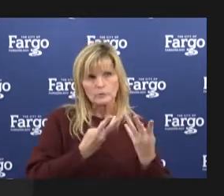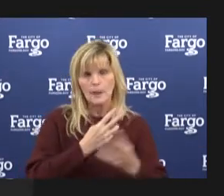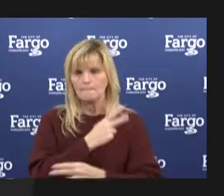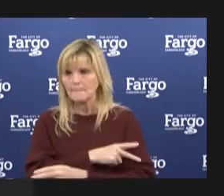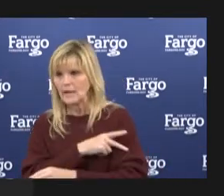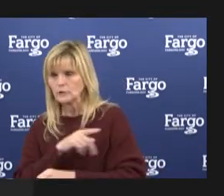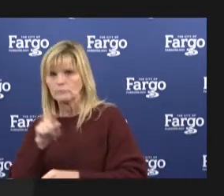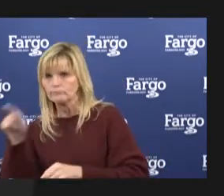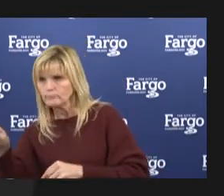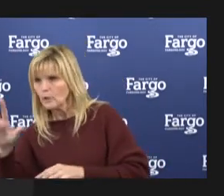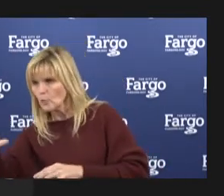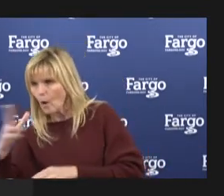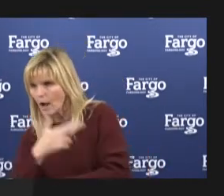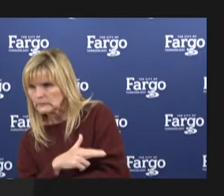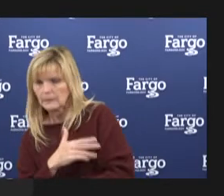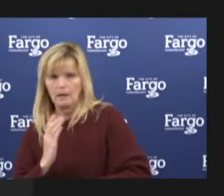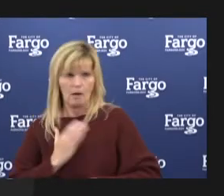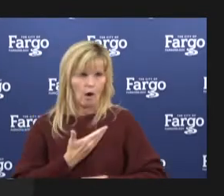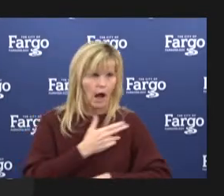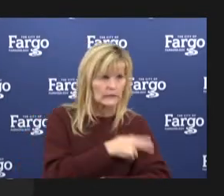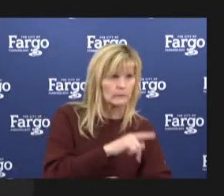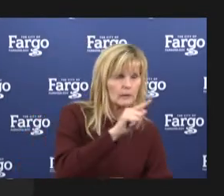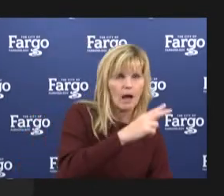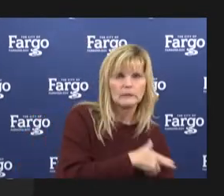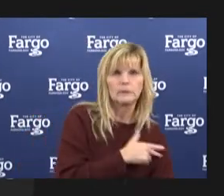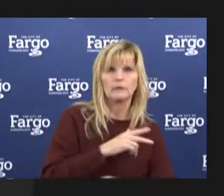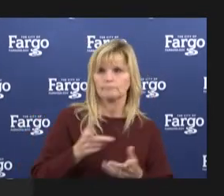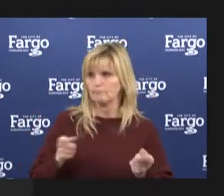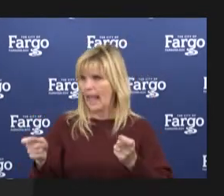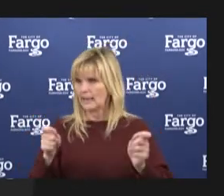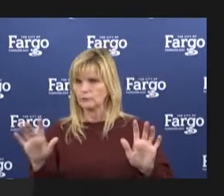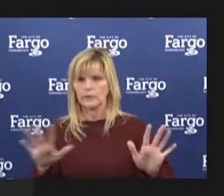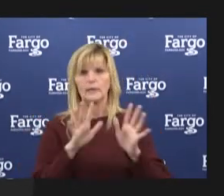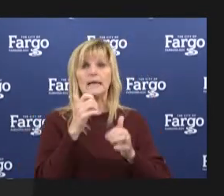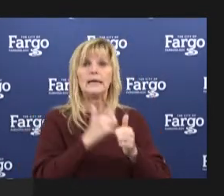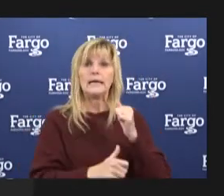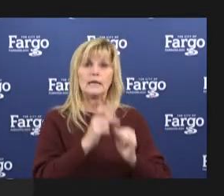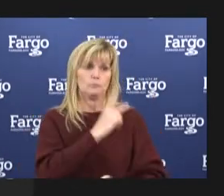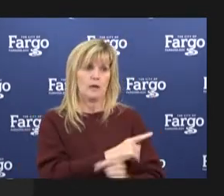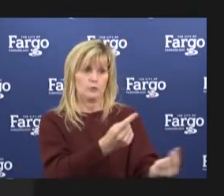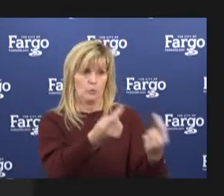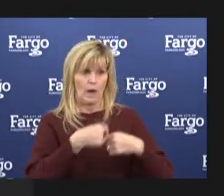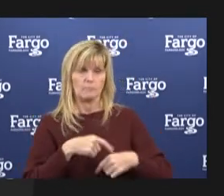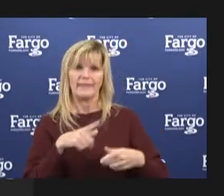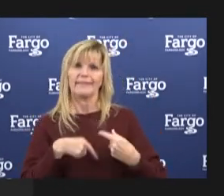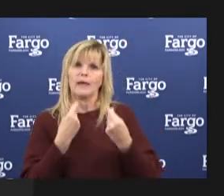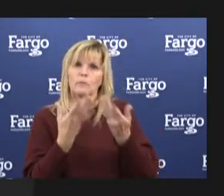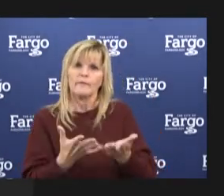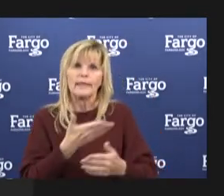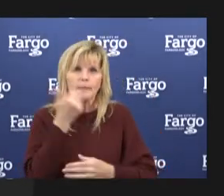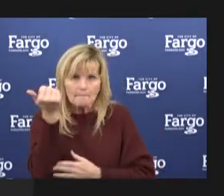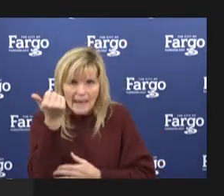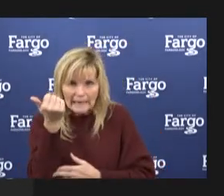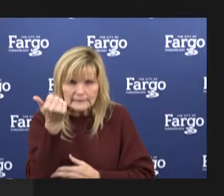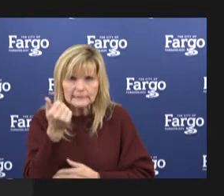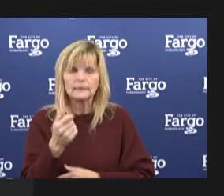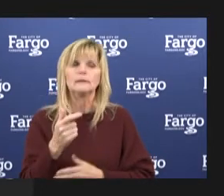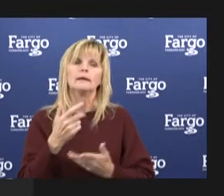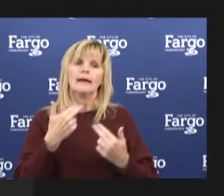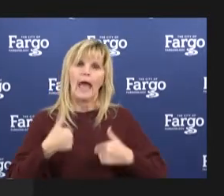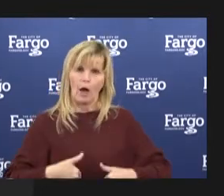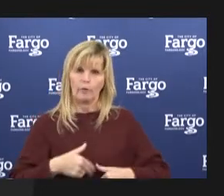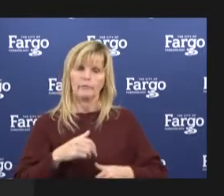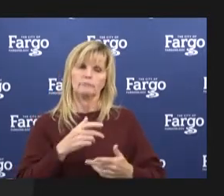between facilities, and our focus is on ensuring each patient receives the best care plan for their needs. We're